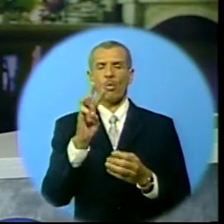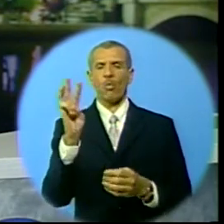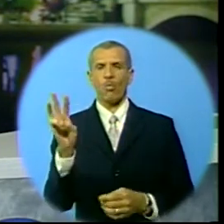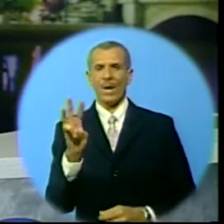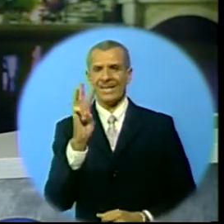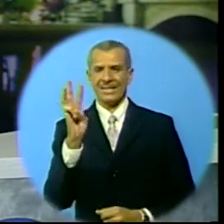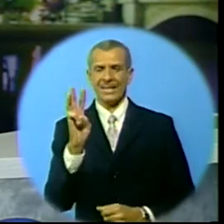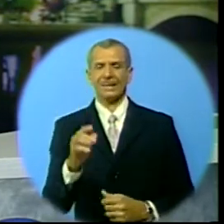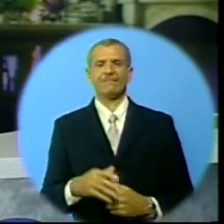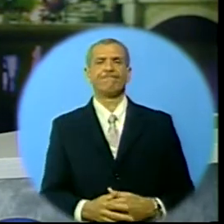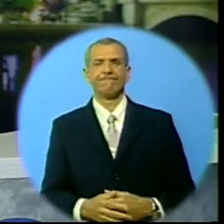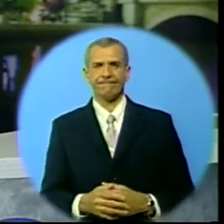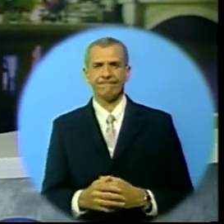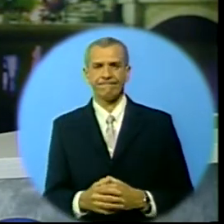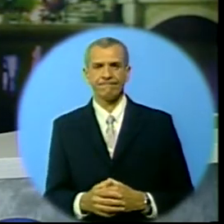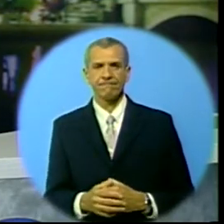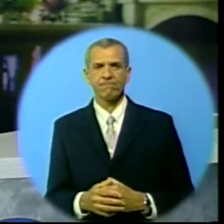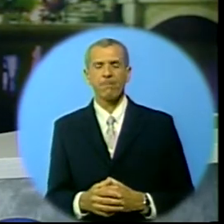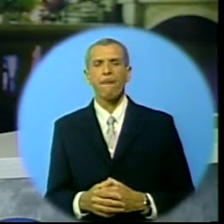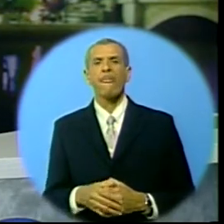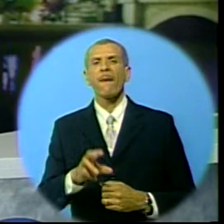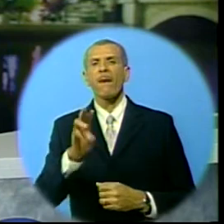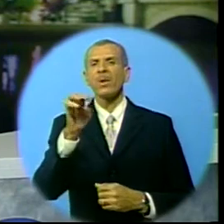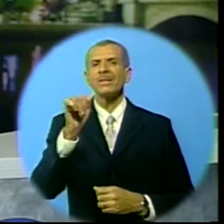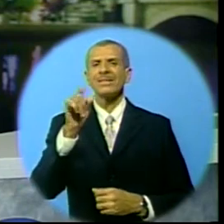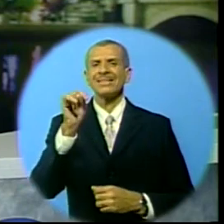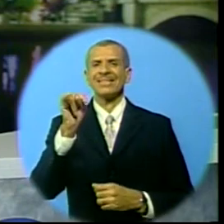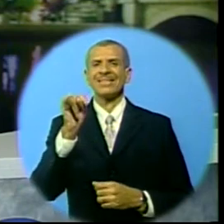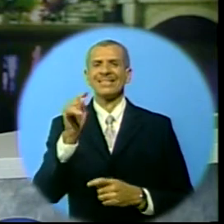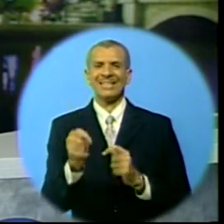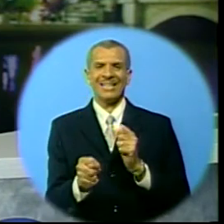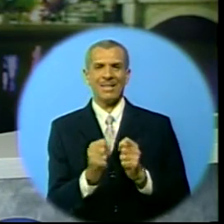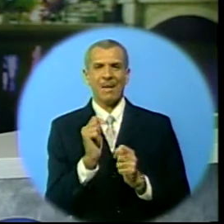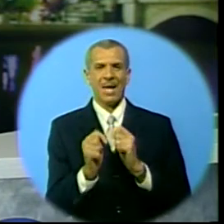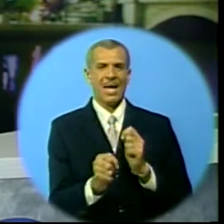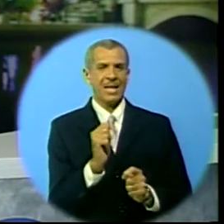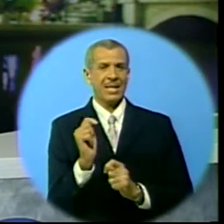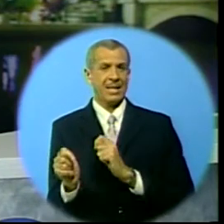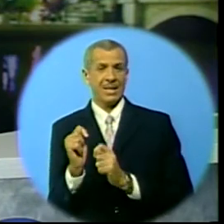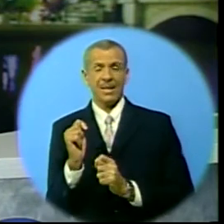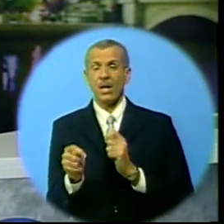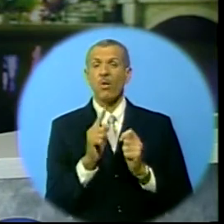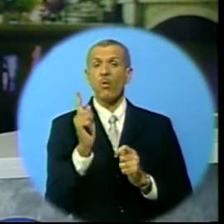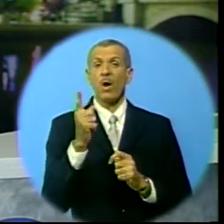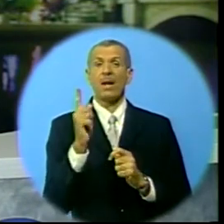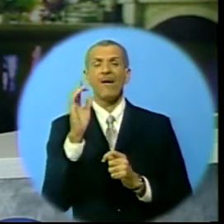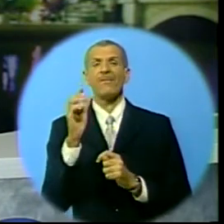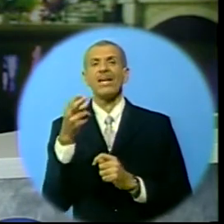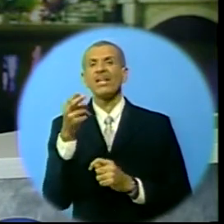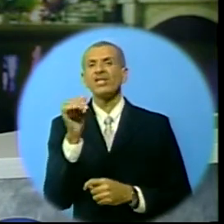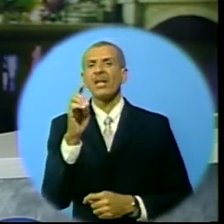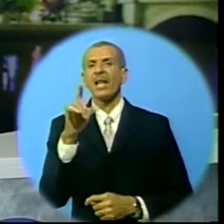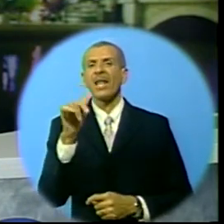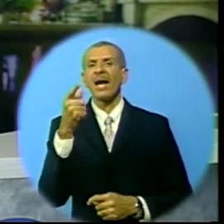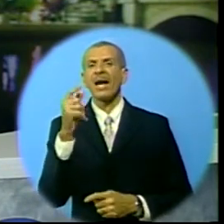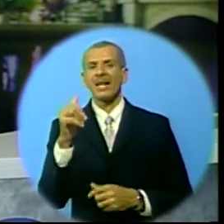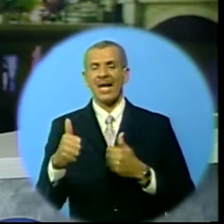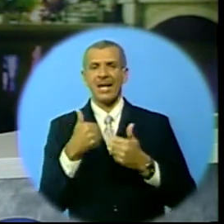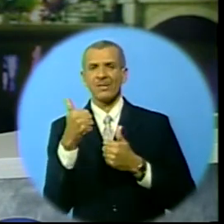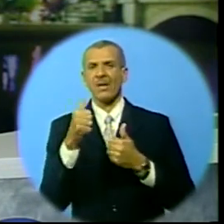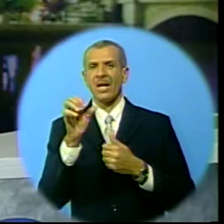Wednesday. Mosaic Steel Pan Orchestra, one of the headline acts for the Spice and Company